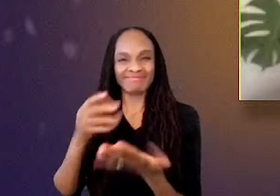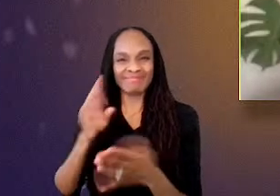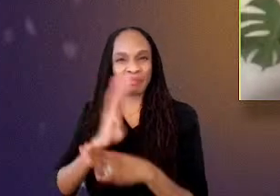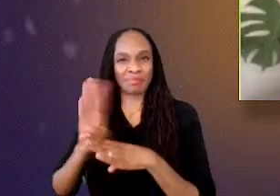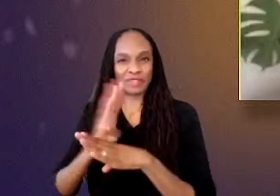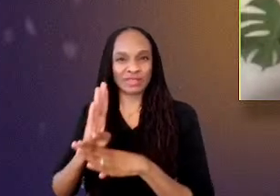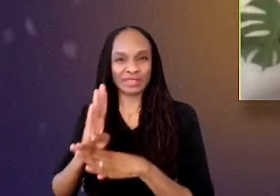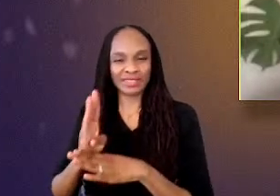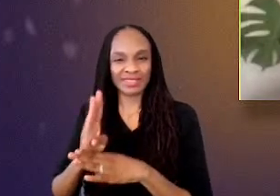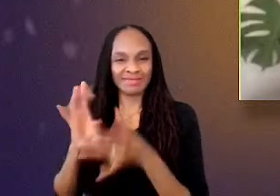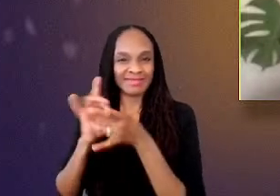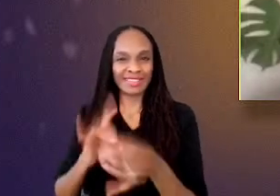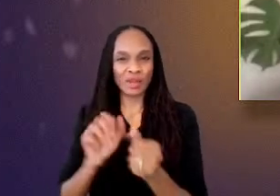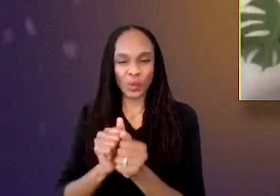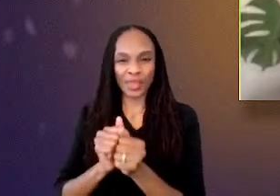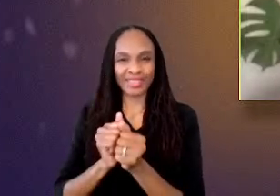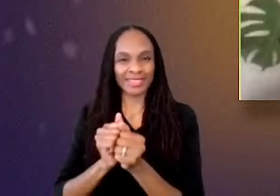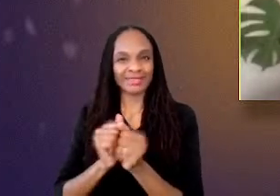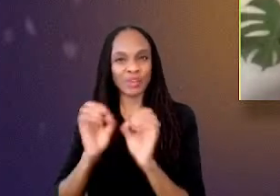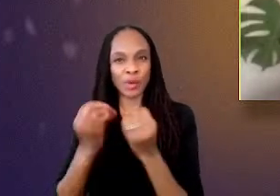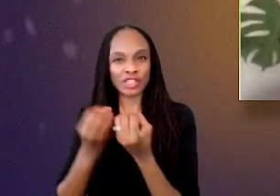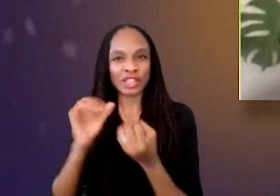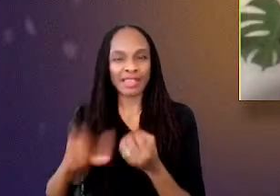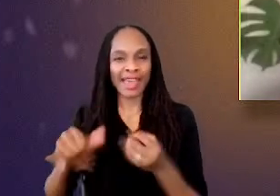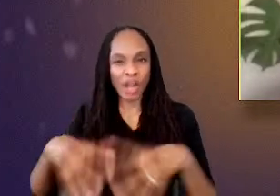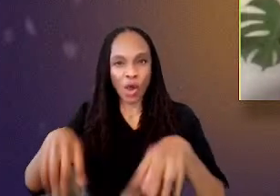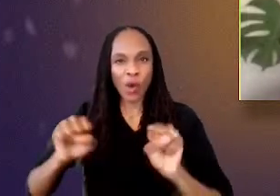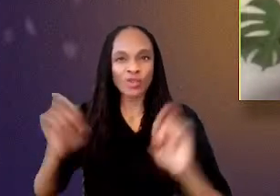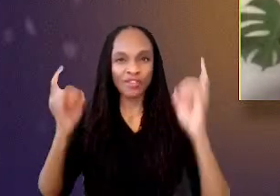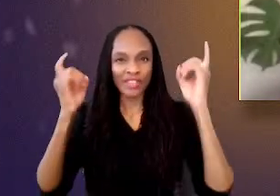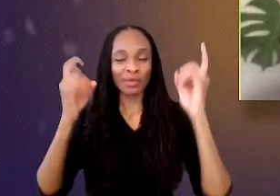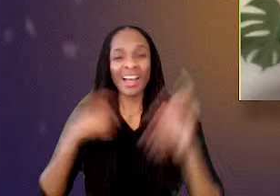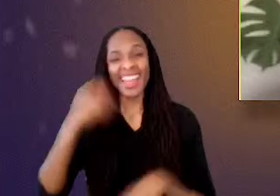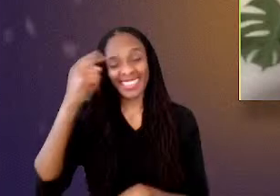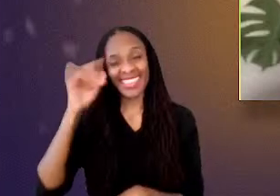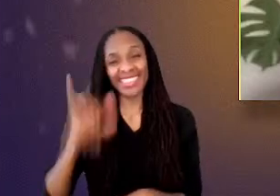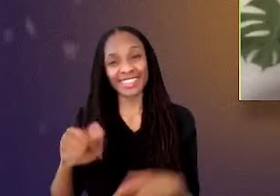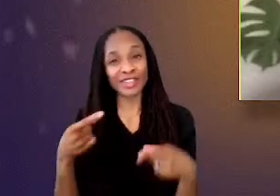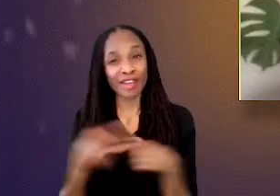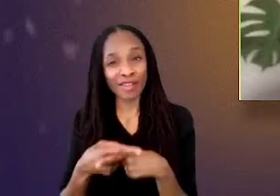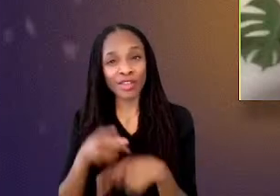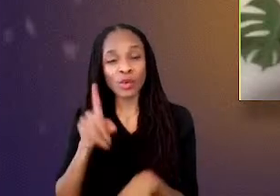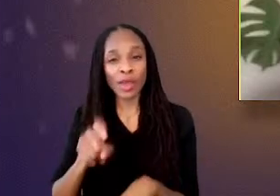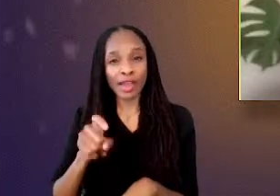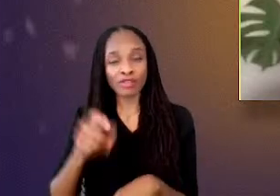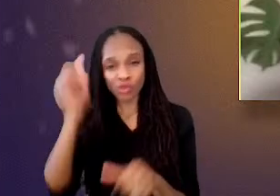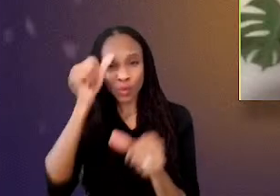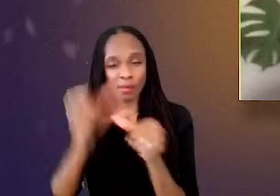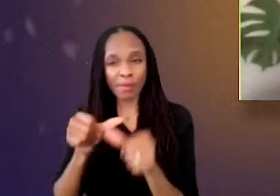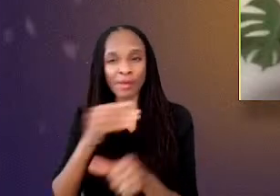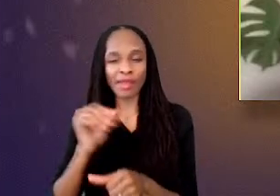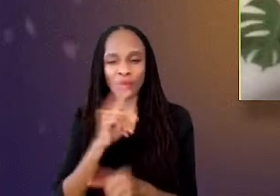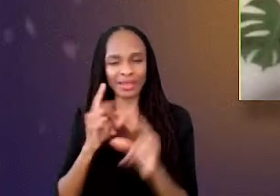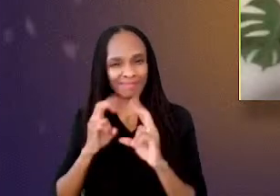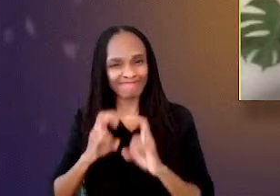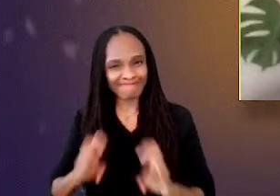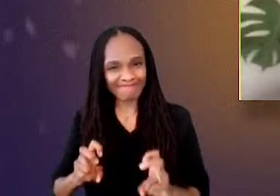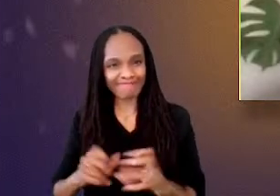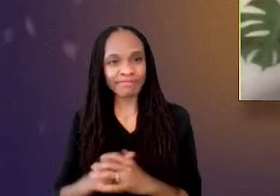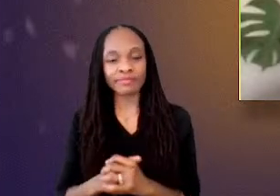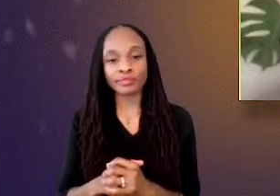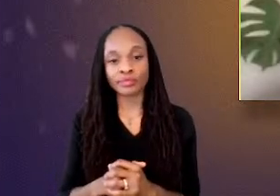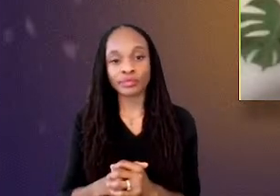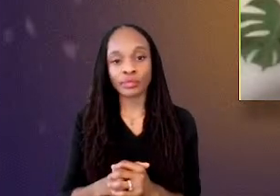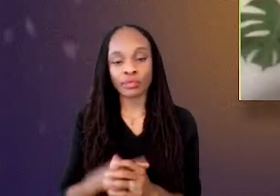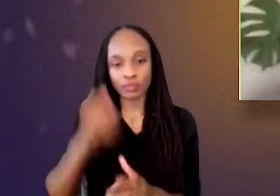host these festivals. And I think that's an inherent conflict that it has to, you have to remember and tease apart when you think about it.